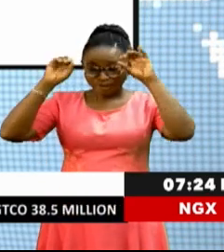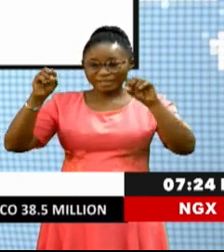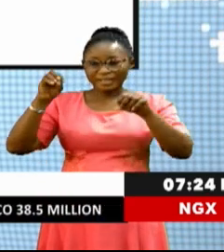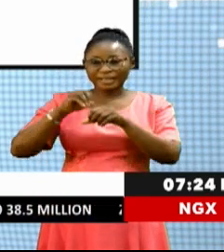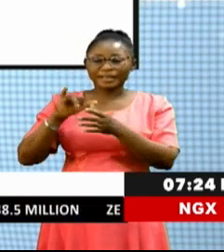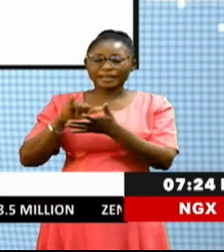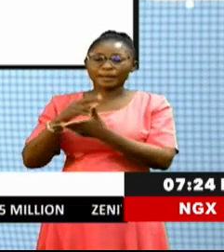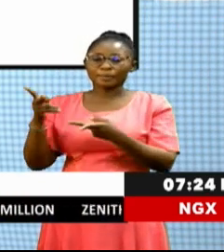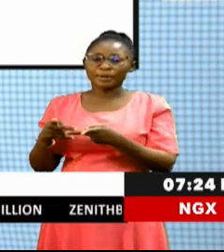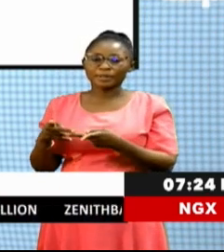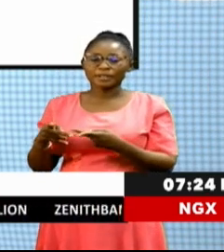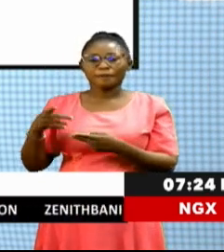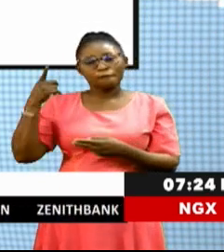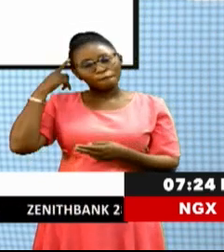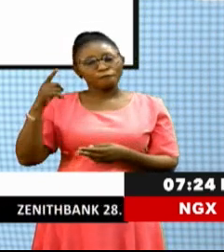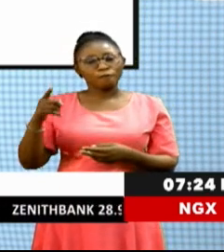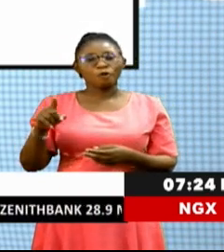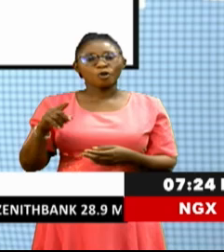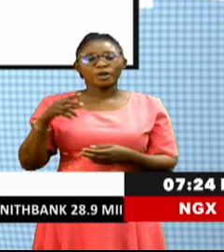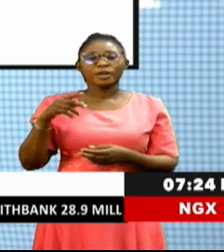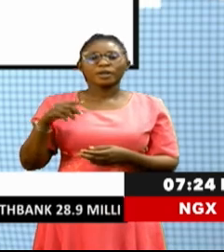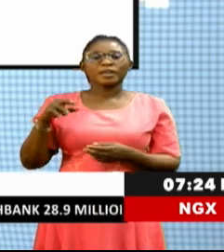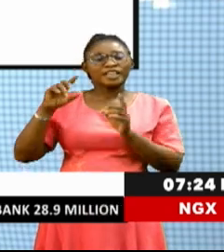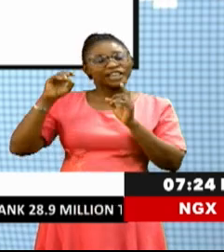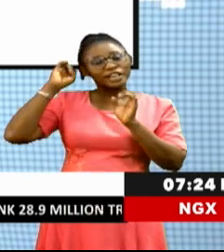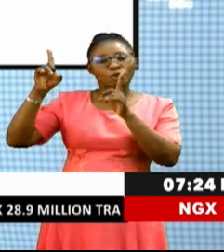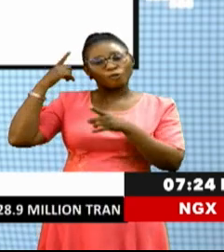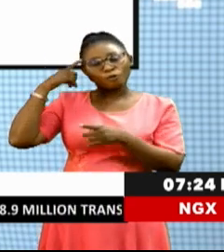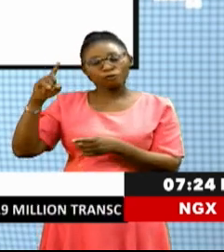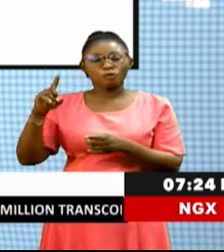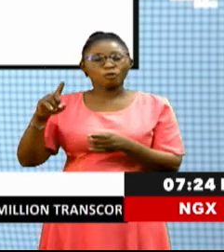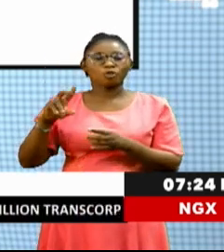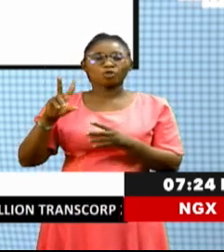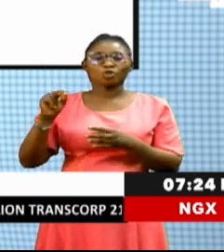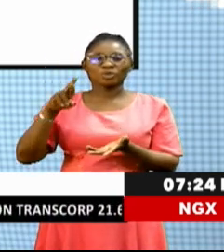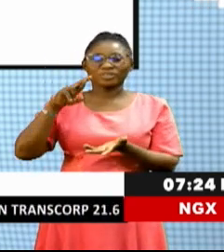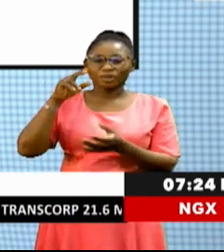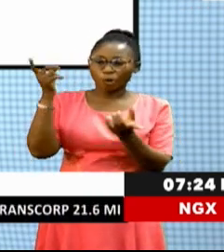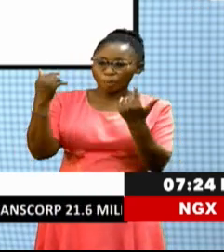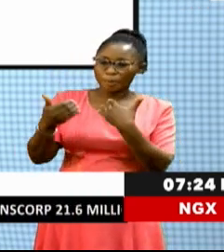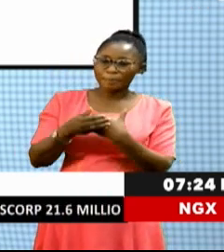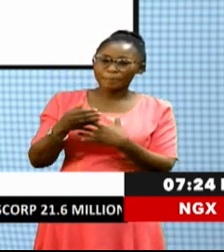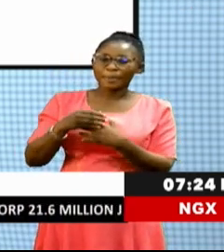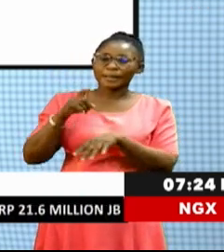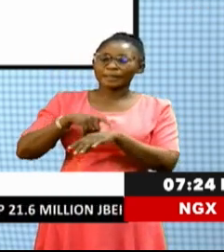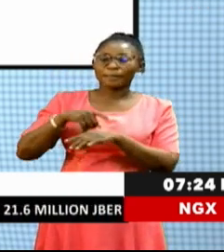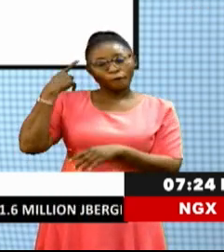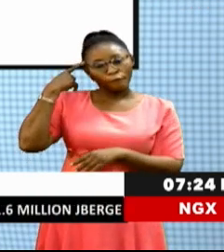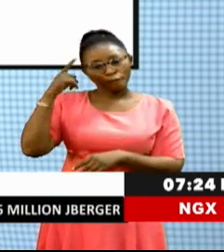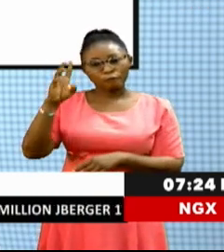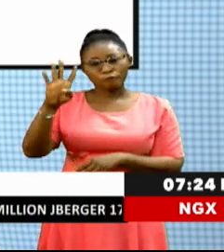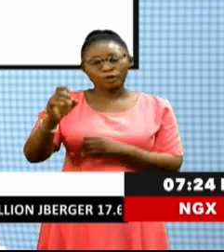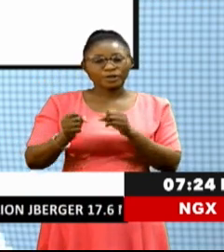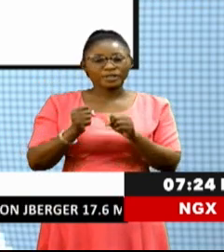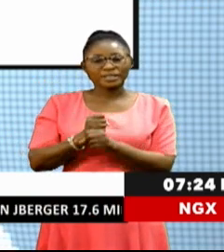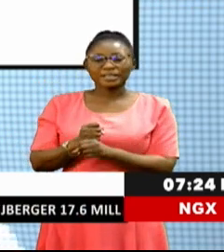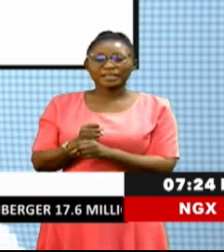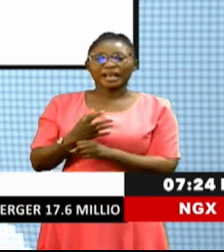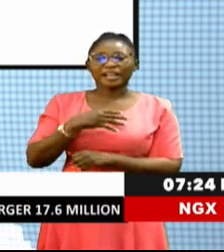for a non-renewable term of 4 years. It also confirms the election of Justice Ricardo Sengu